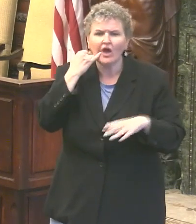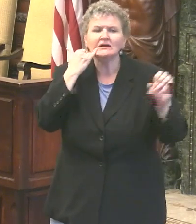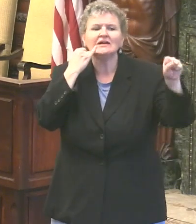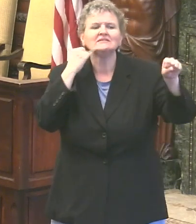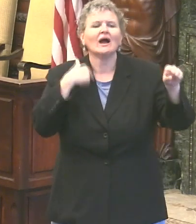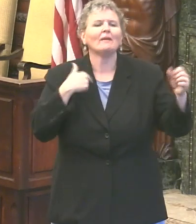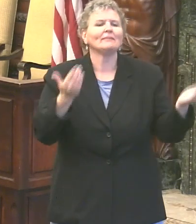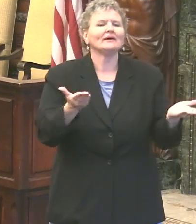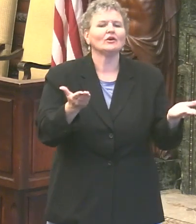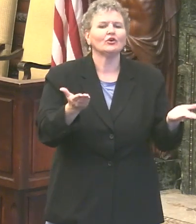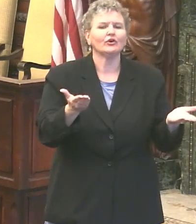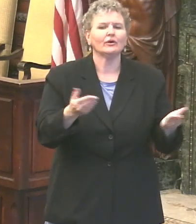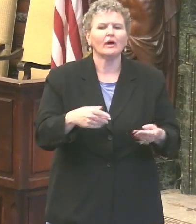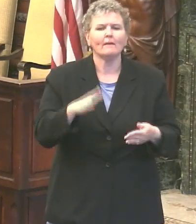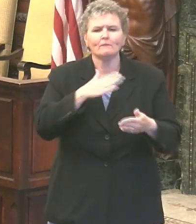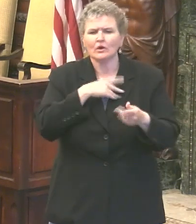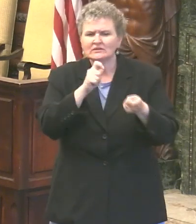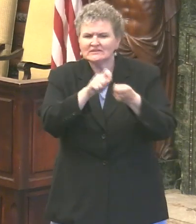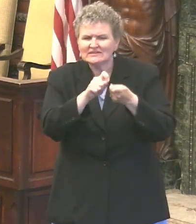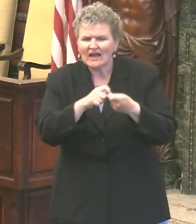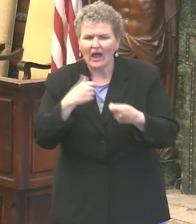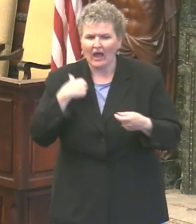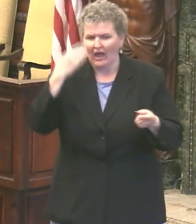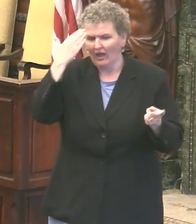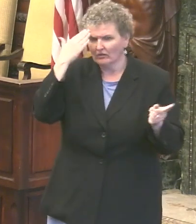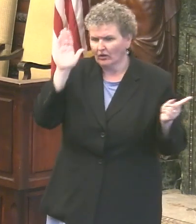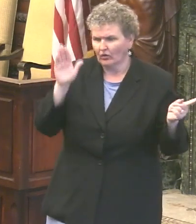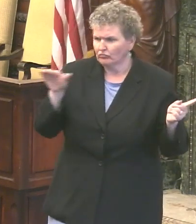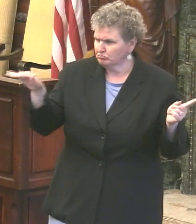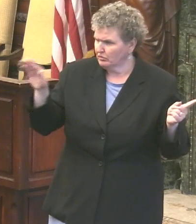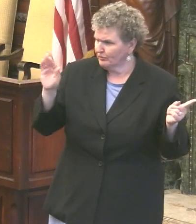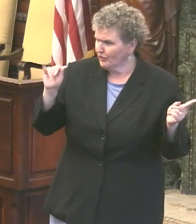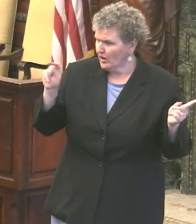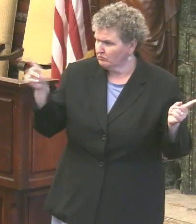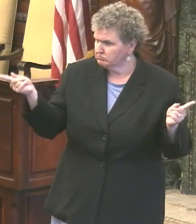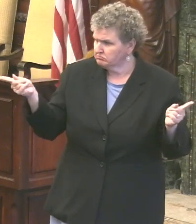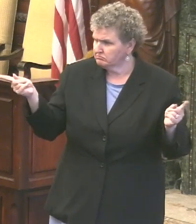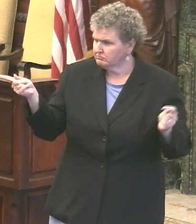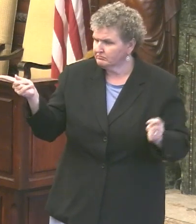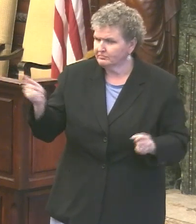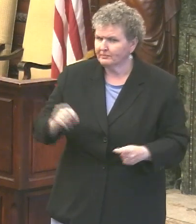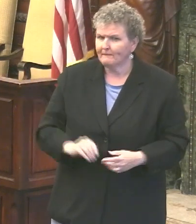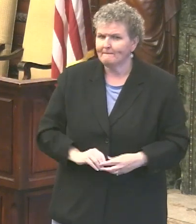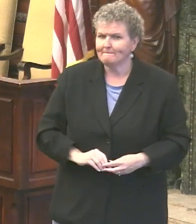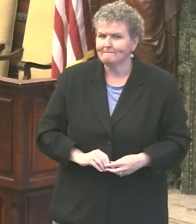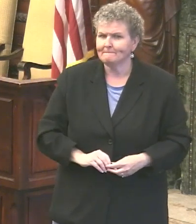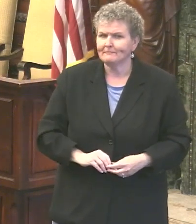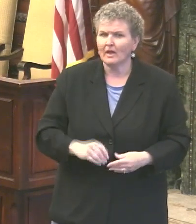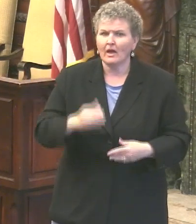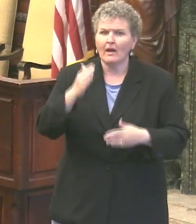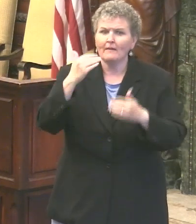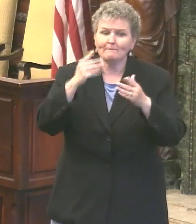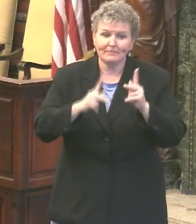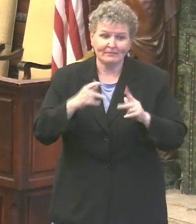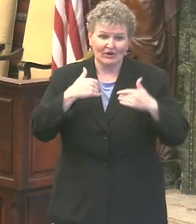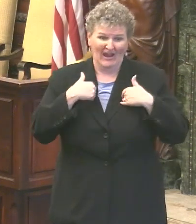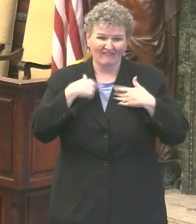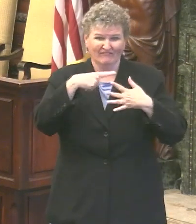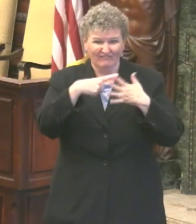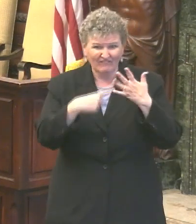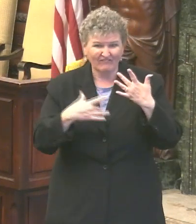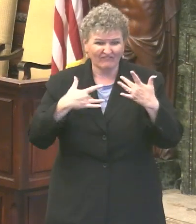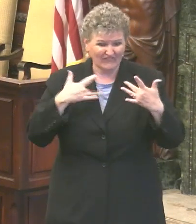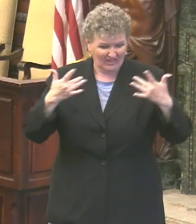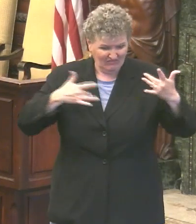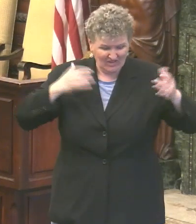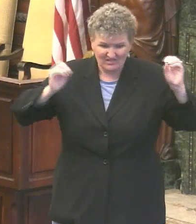don't have any additional details as how they're classified asymptomatic or symptomatic. Certainly, anyone that's been tested has